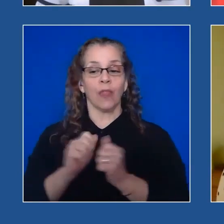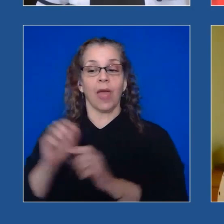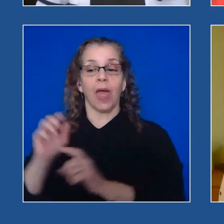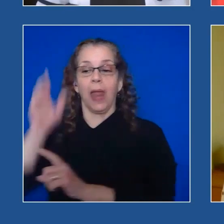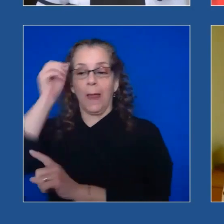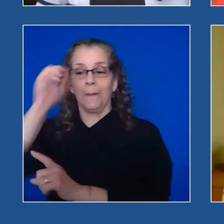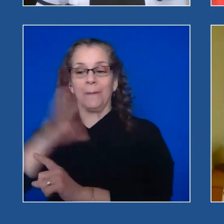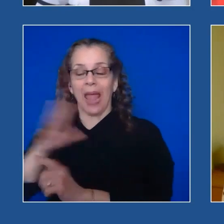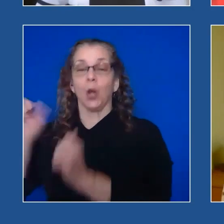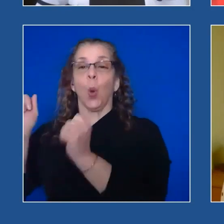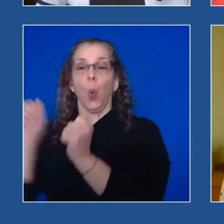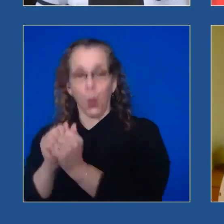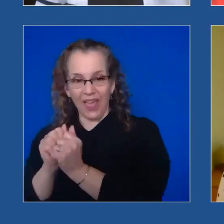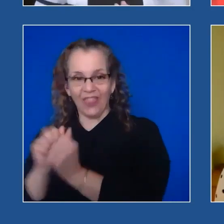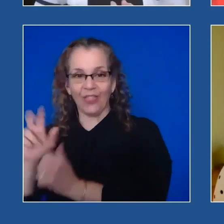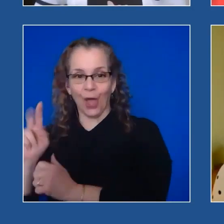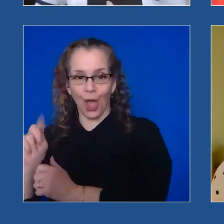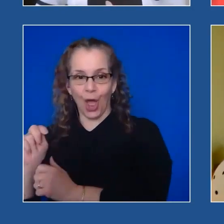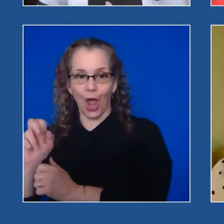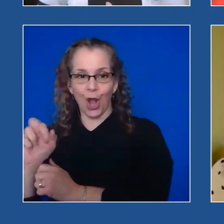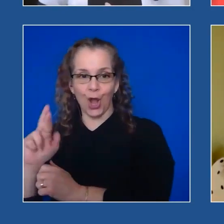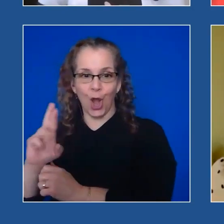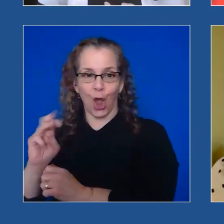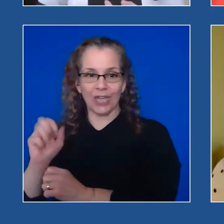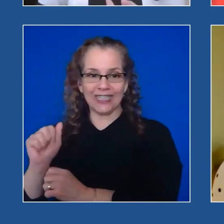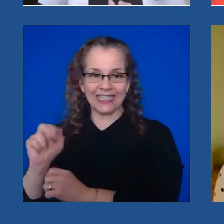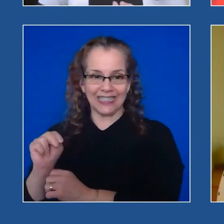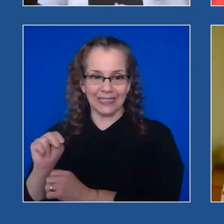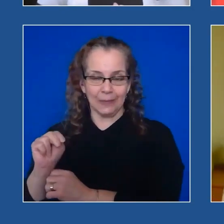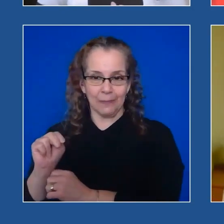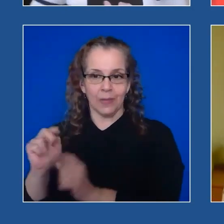That would be the answer. I think it's